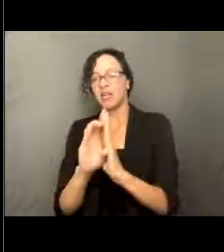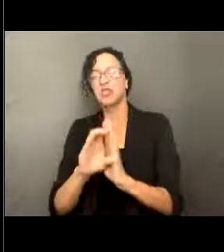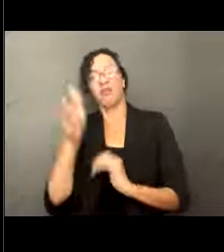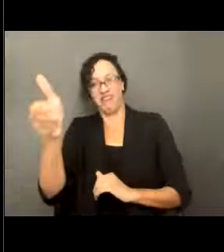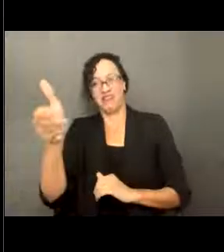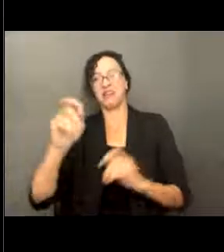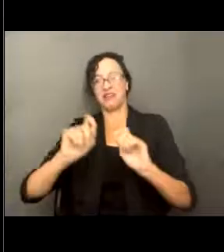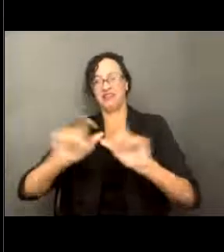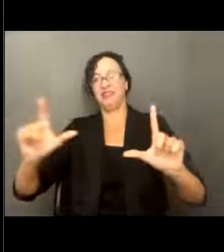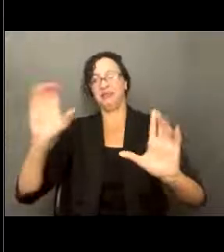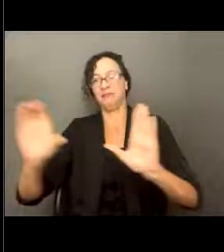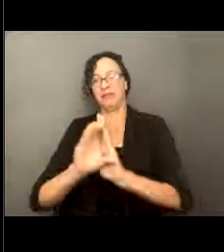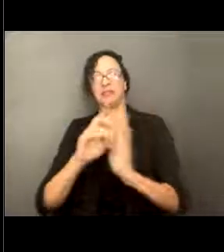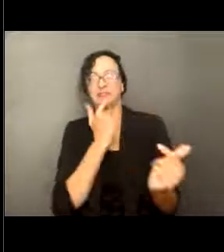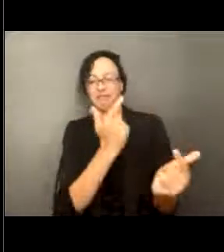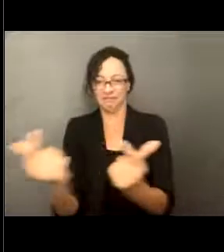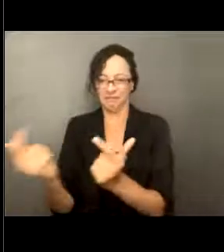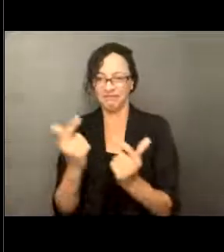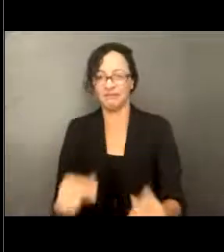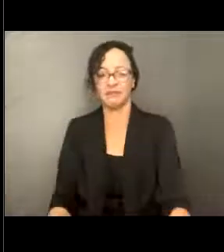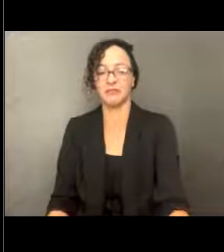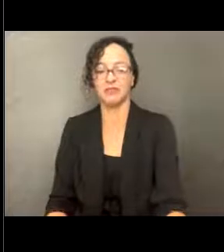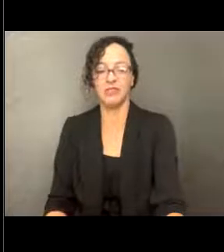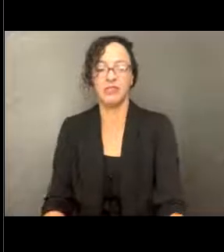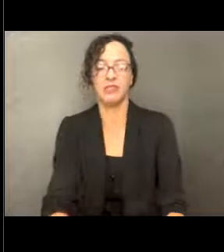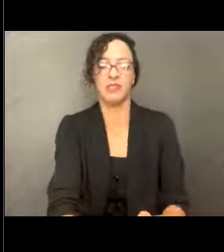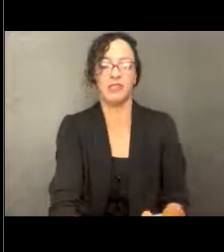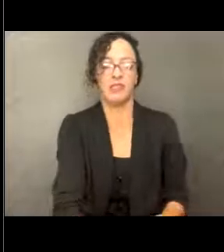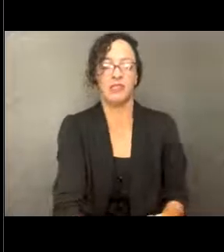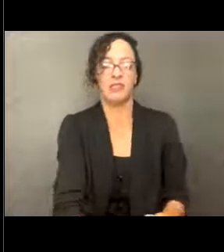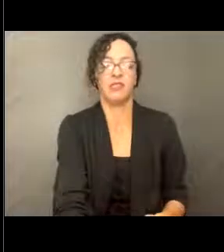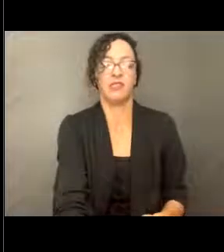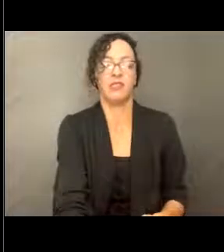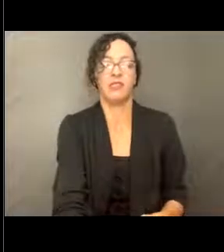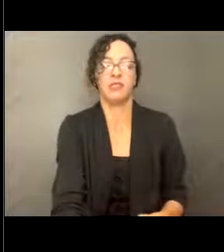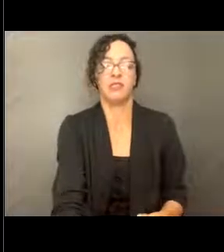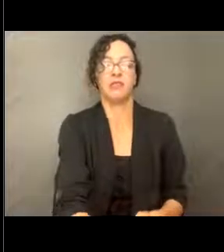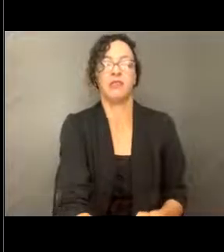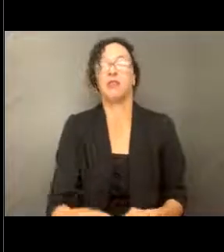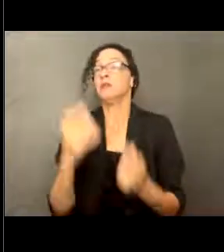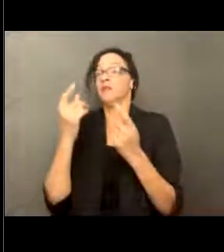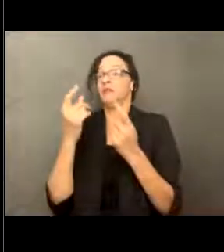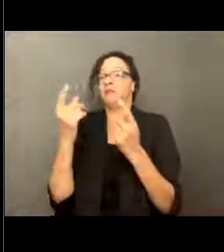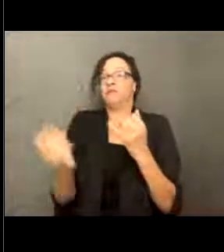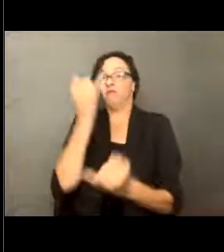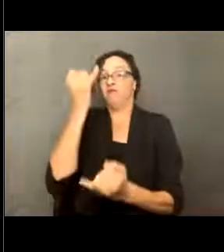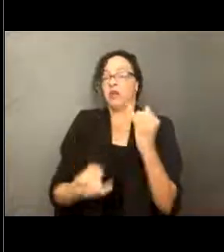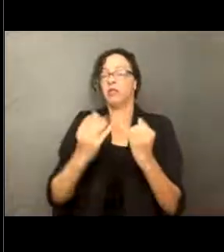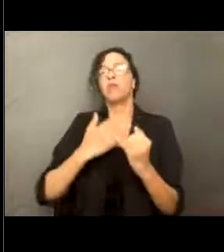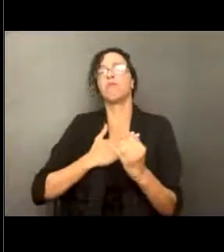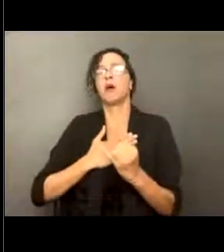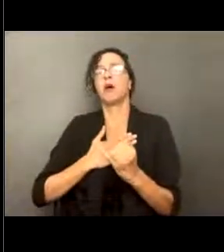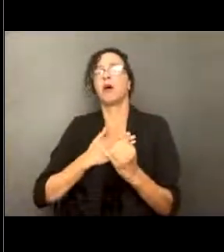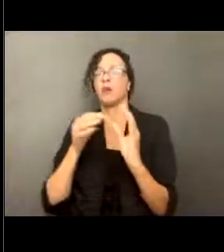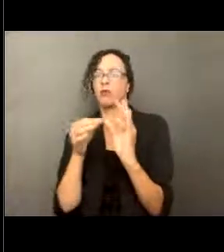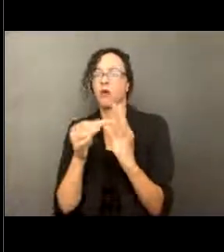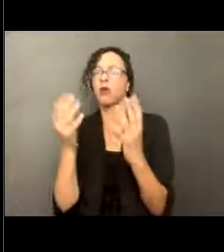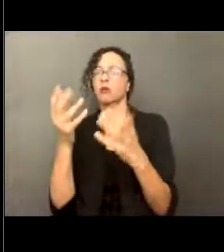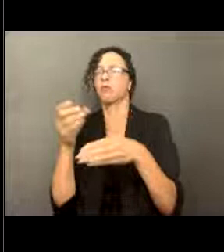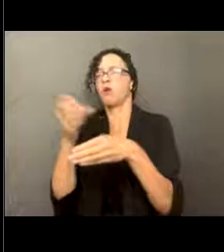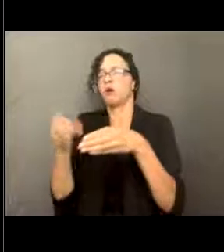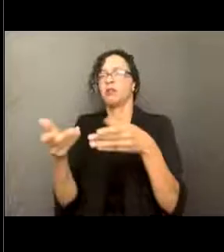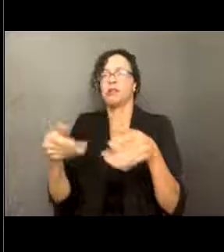fun. Oh, thanks. Finally, I want to end my remarks in honor of former Commissioner Bobby Alvarado.